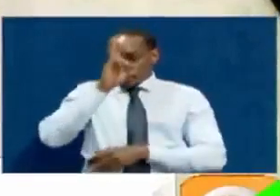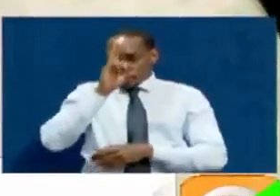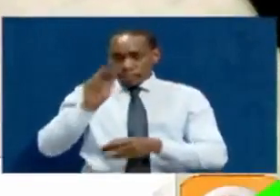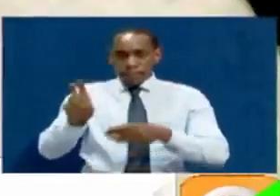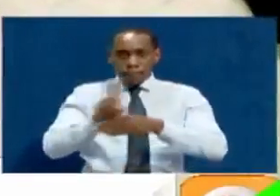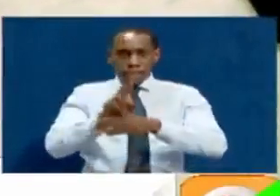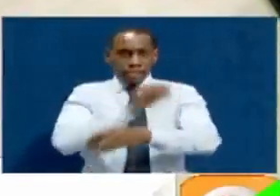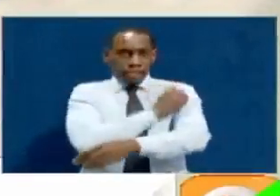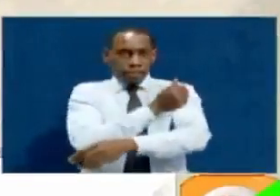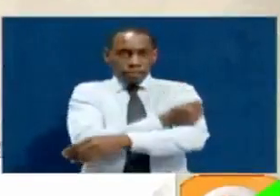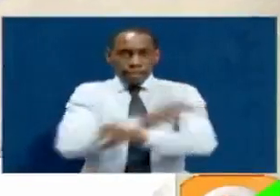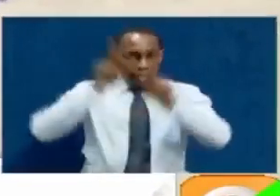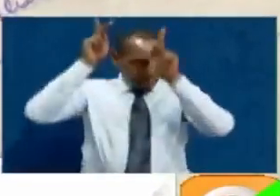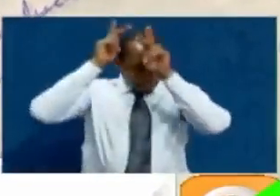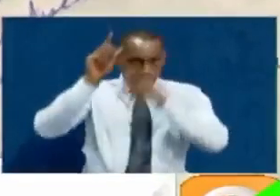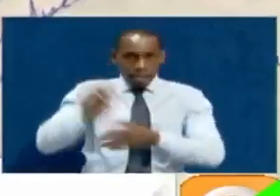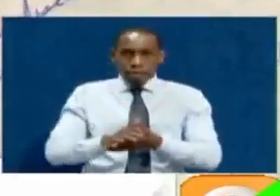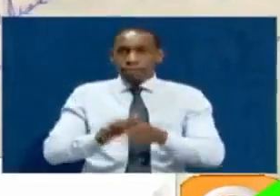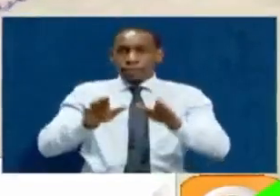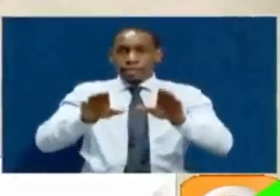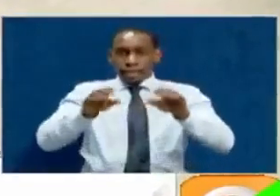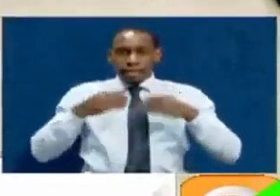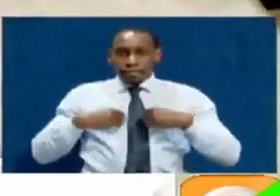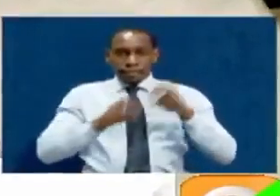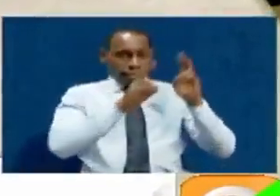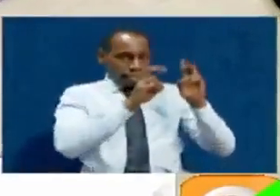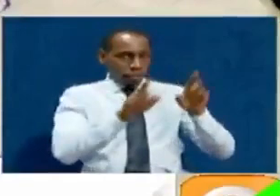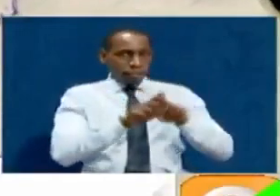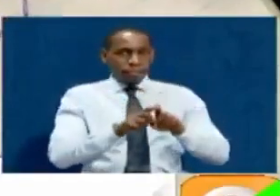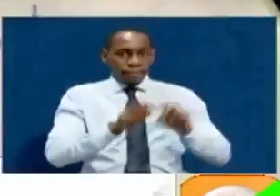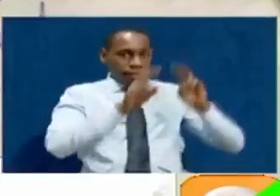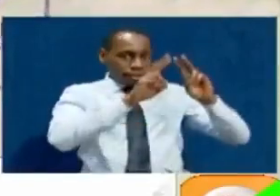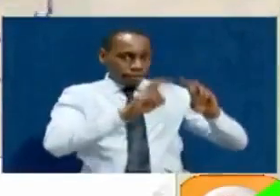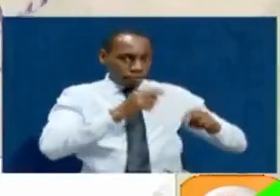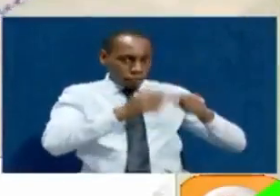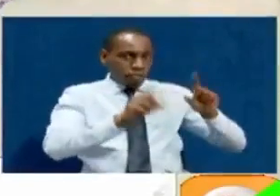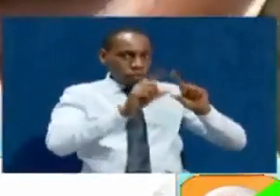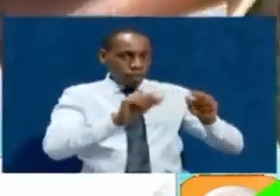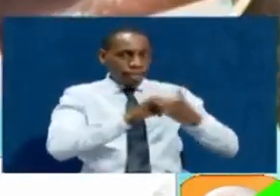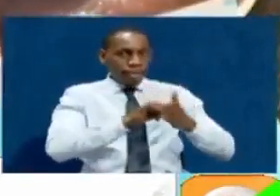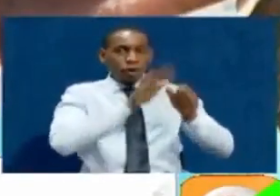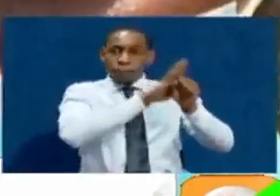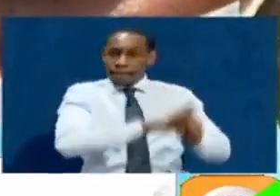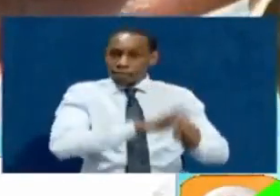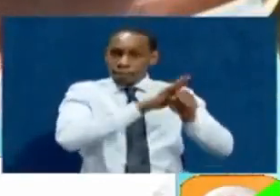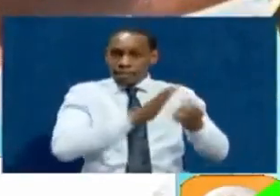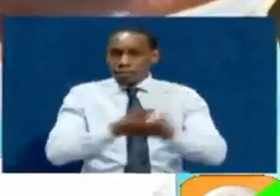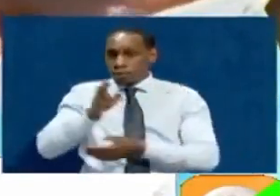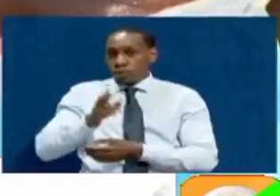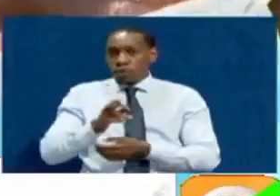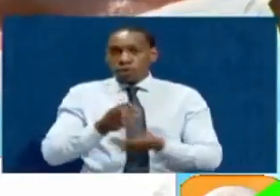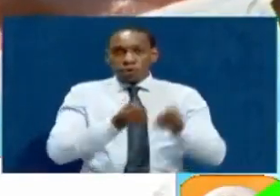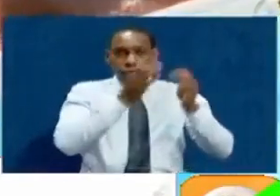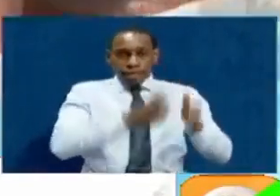Authority, IPOA Kakamega Region, has taken up the matter of Joseph and is investigating claims of brutality made by the